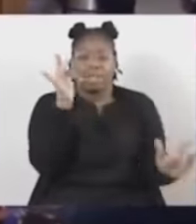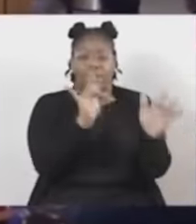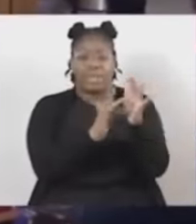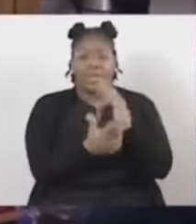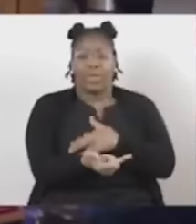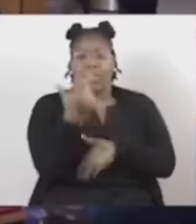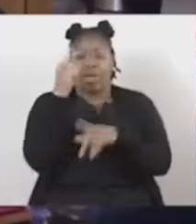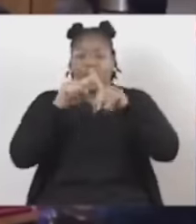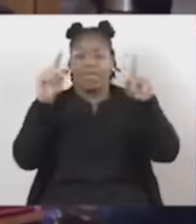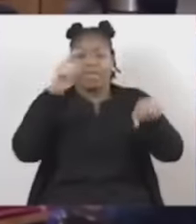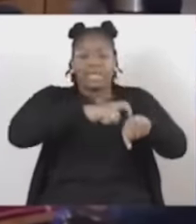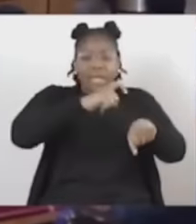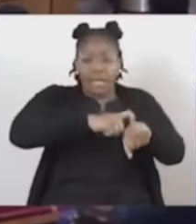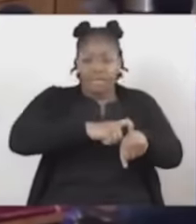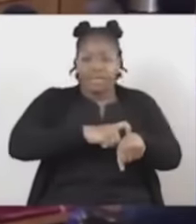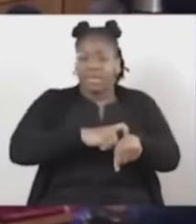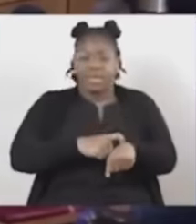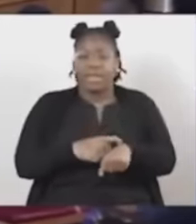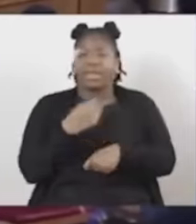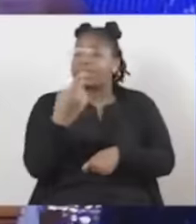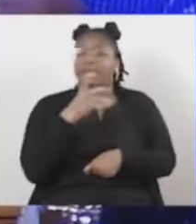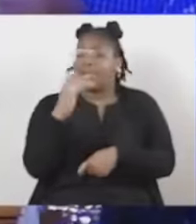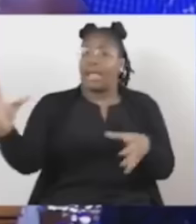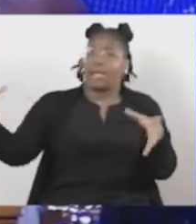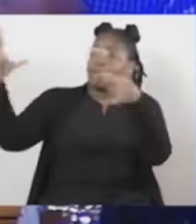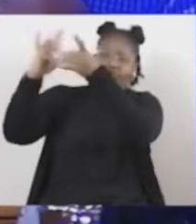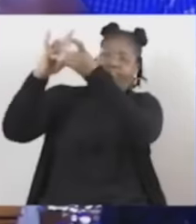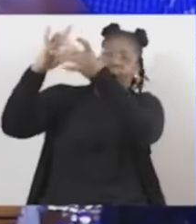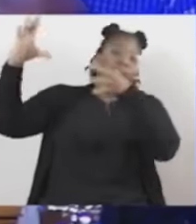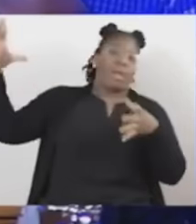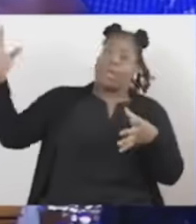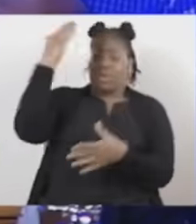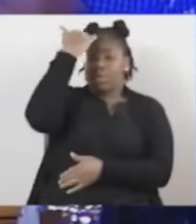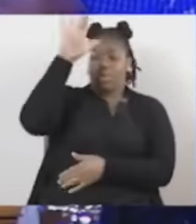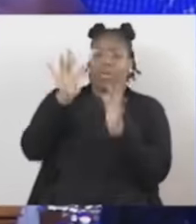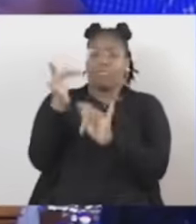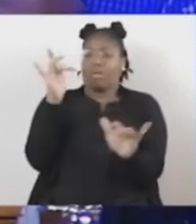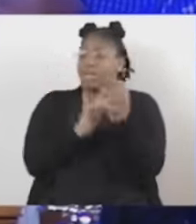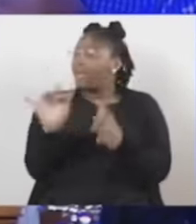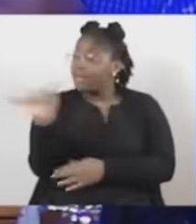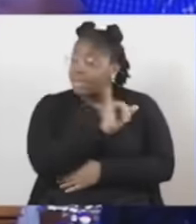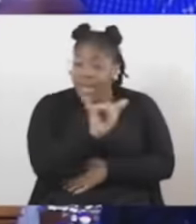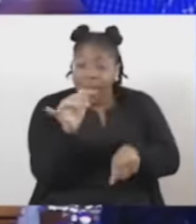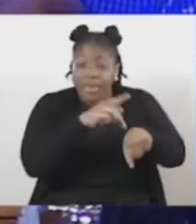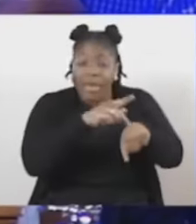any attachment to Jesus at all. Now, this is the Peter, remember, who said, I'm